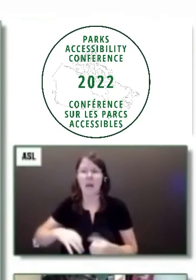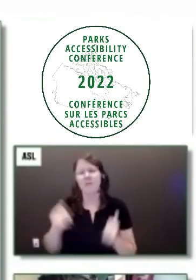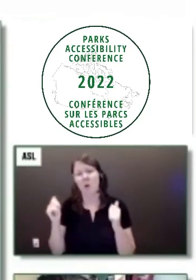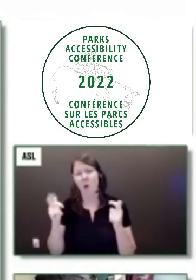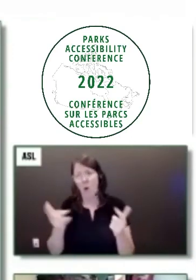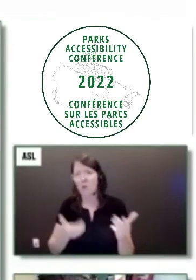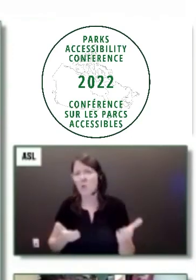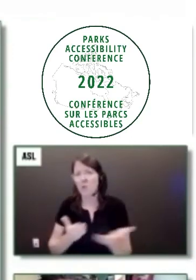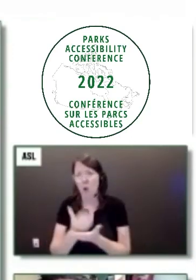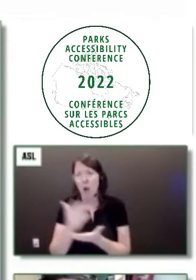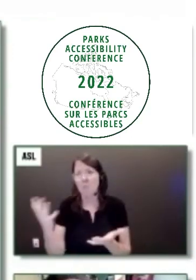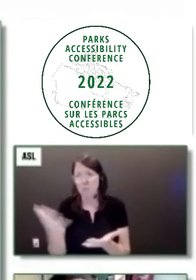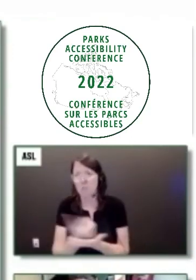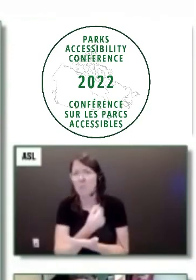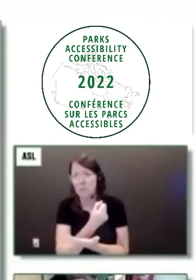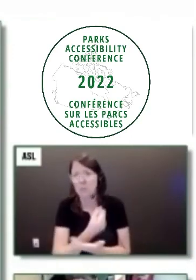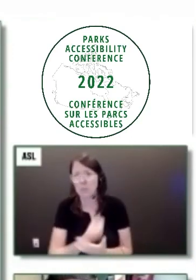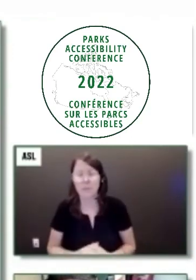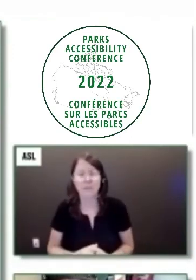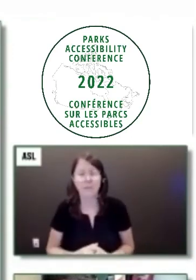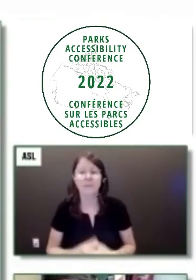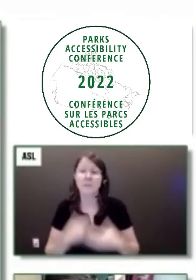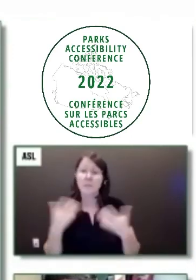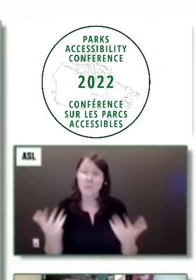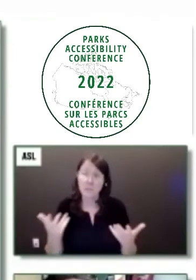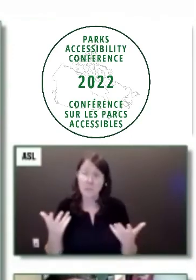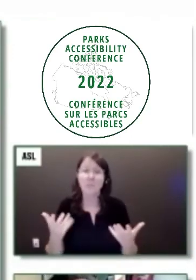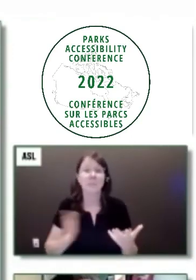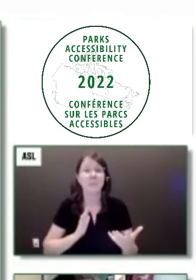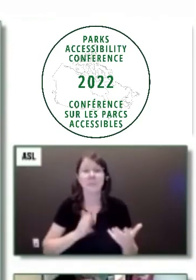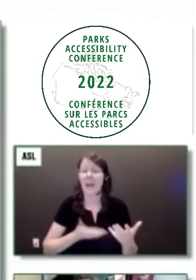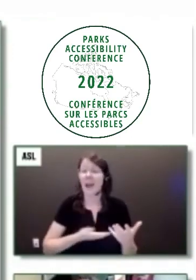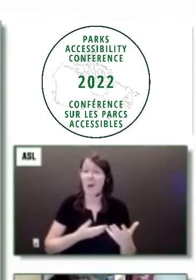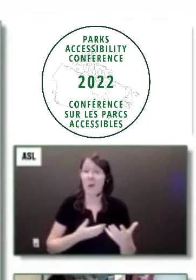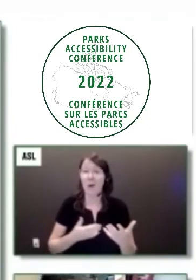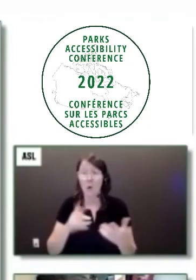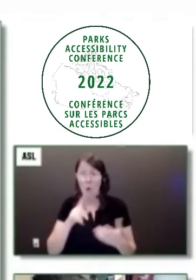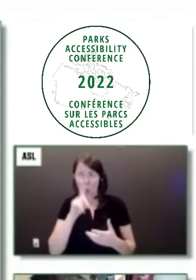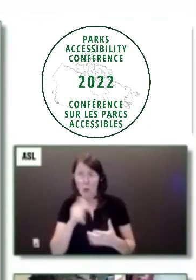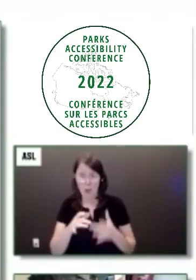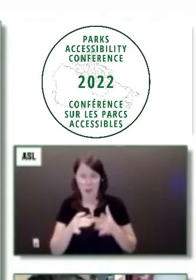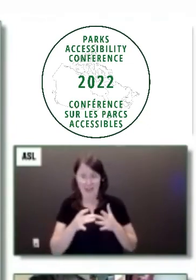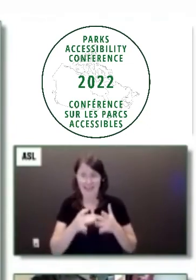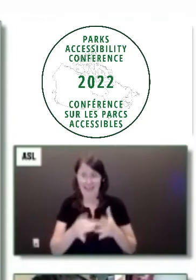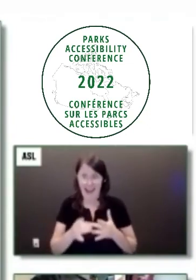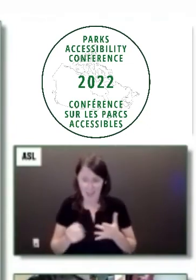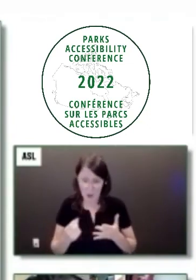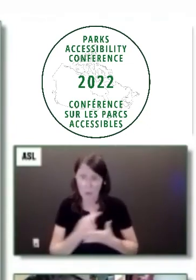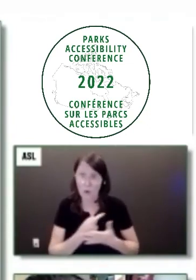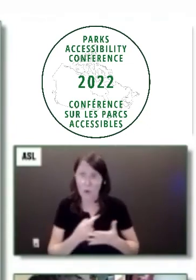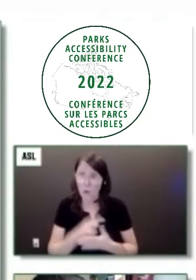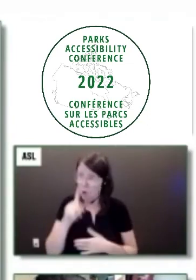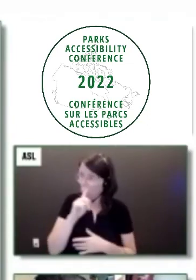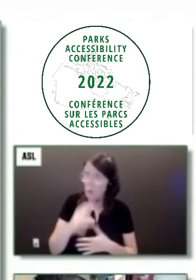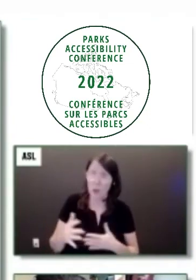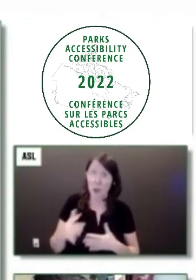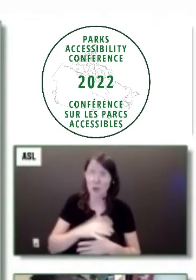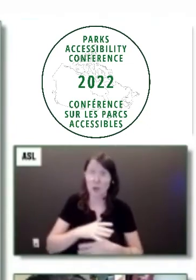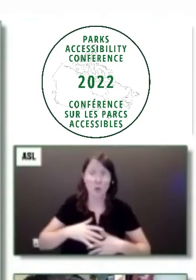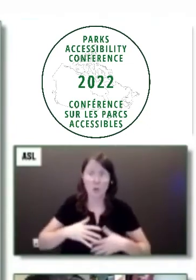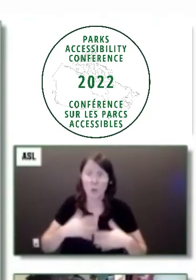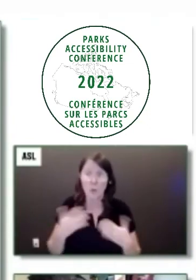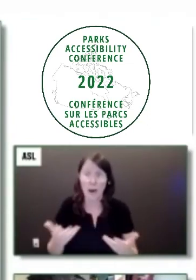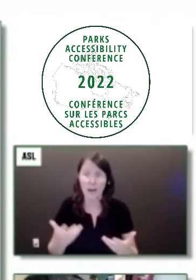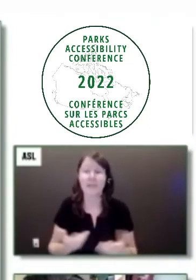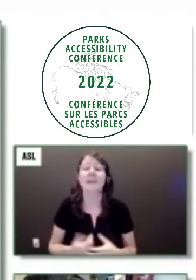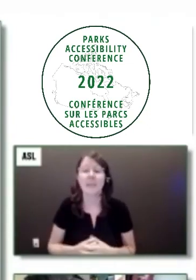wellspring. So we did this by asking a fairly straightforward review question as we looked at the literature and the research on this topic.